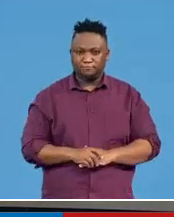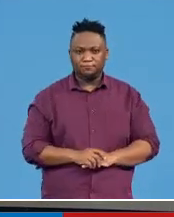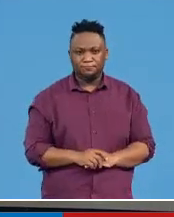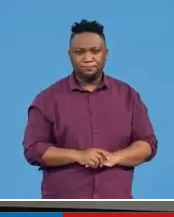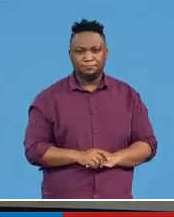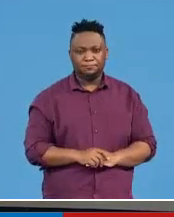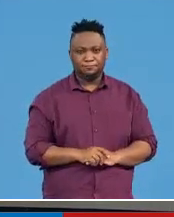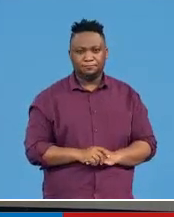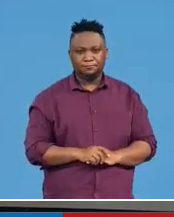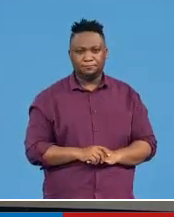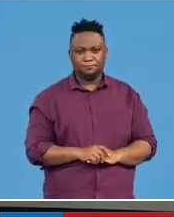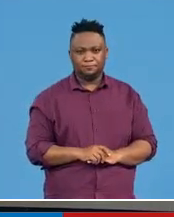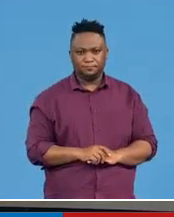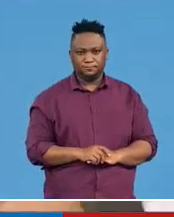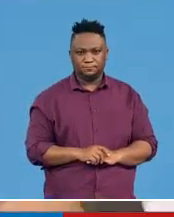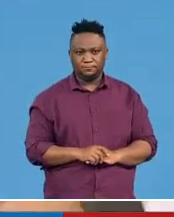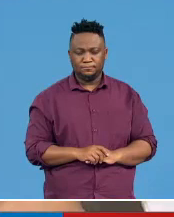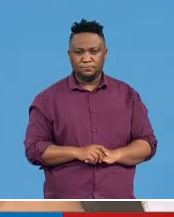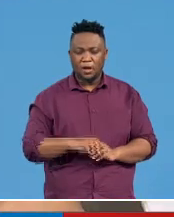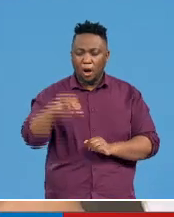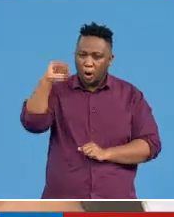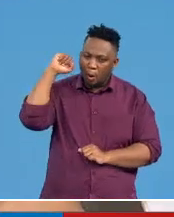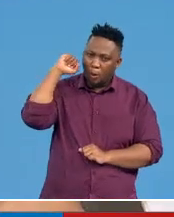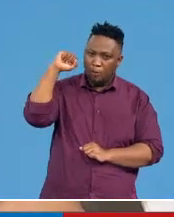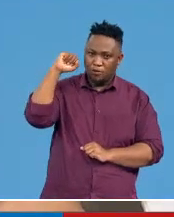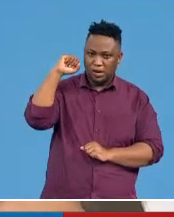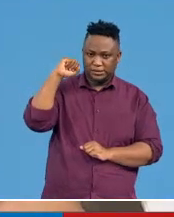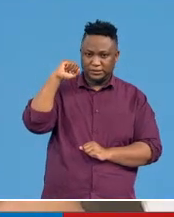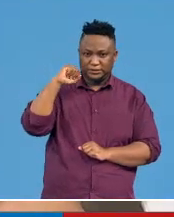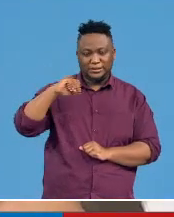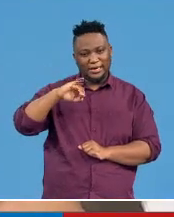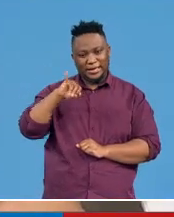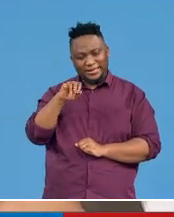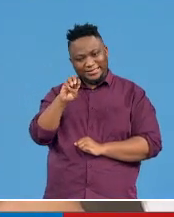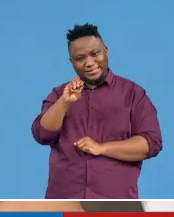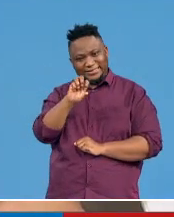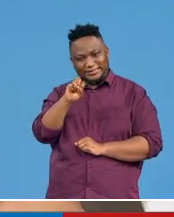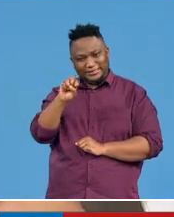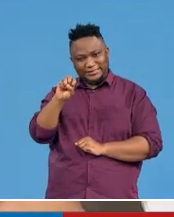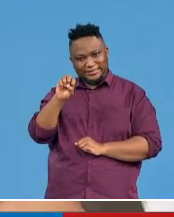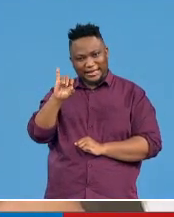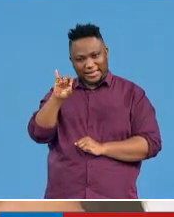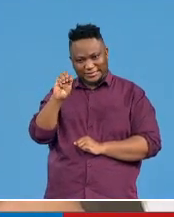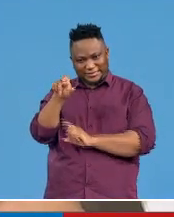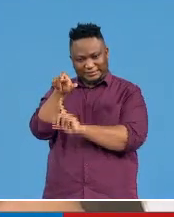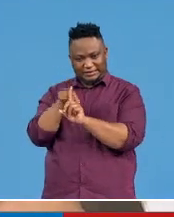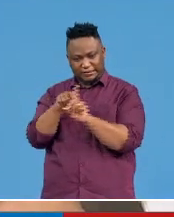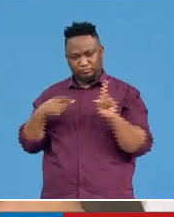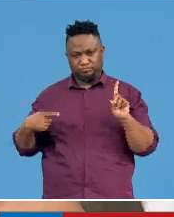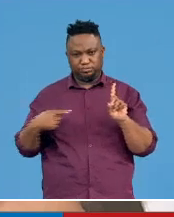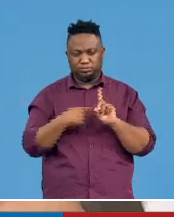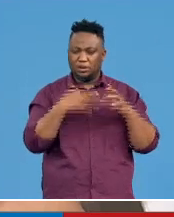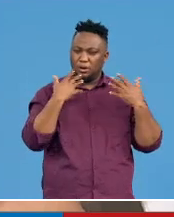afternoon. Comrade Jessie was a faithful, dedicated, and fiercely loyal